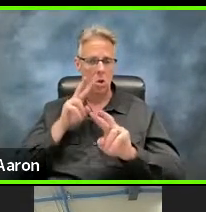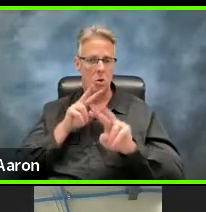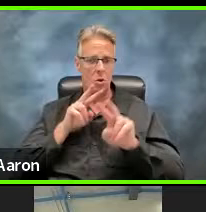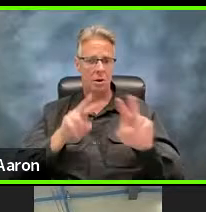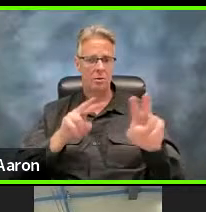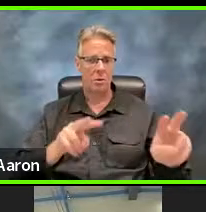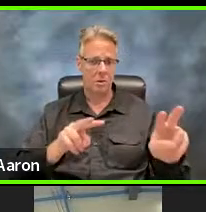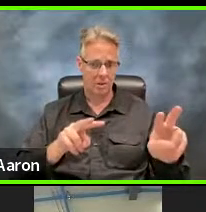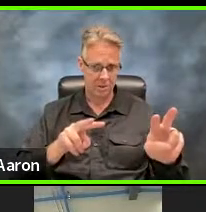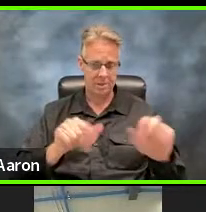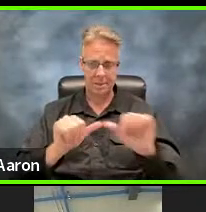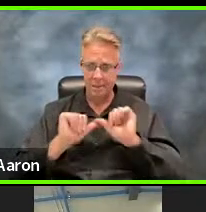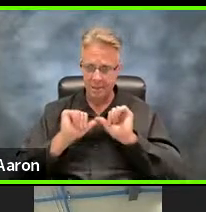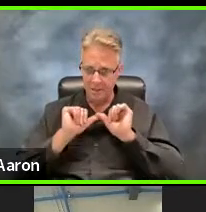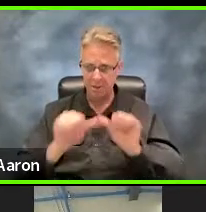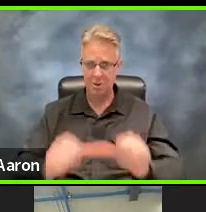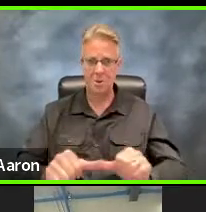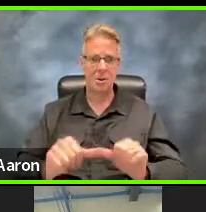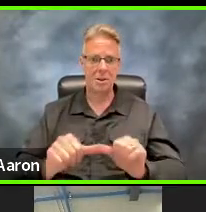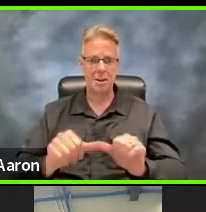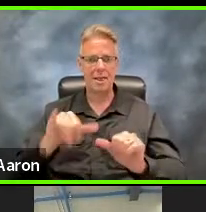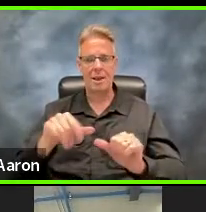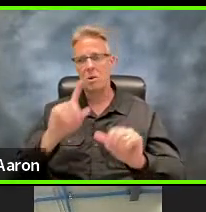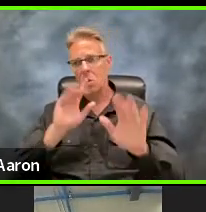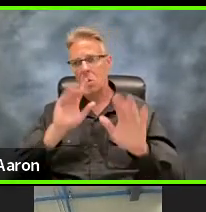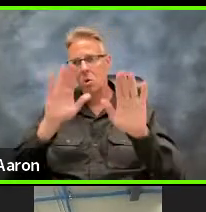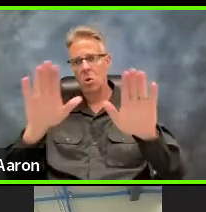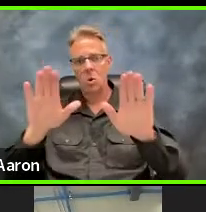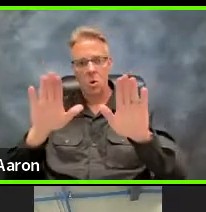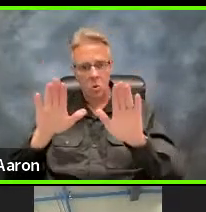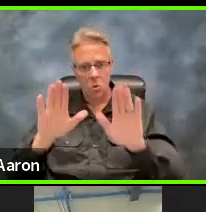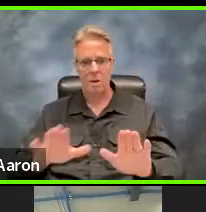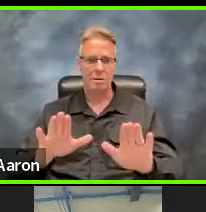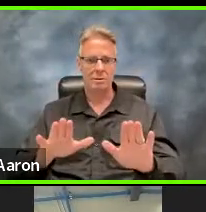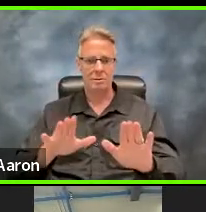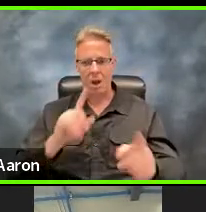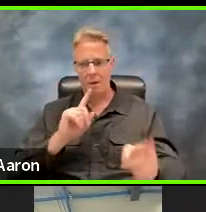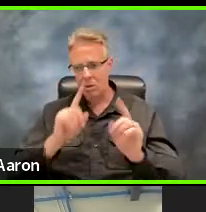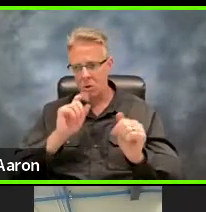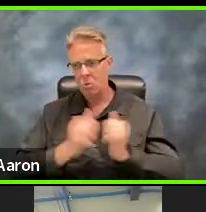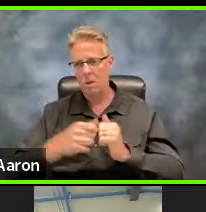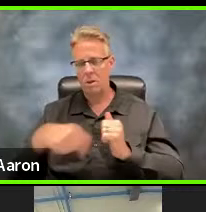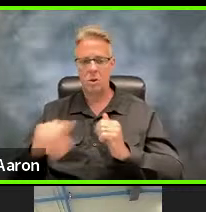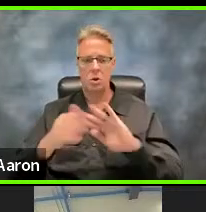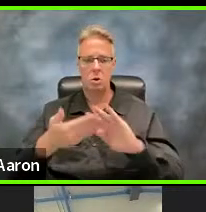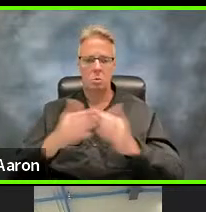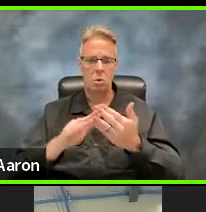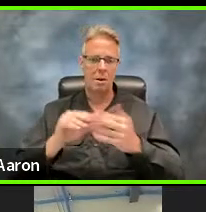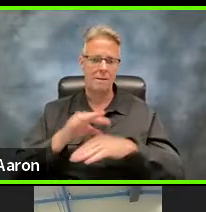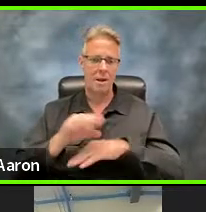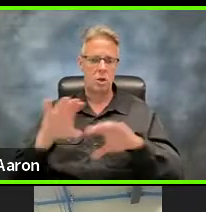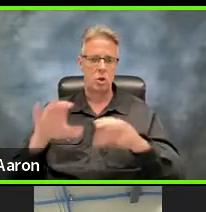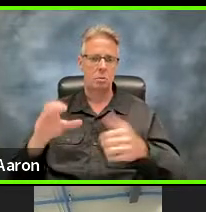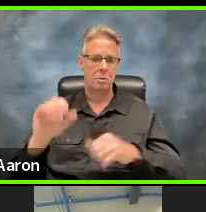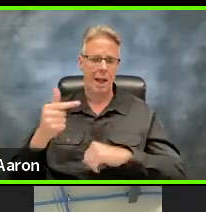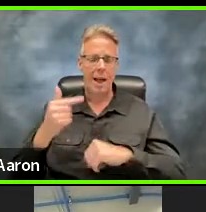forward to continuing the great conversation with the community advisory group. So thank